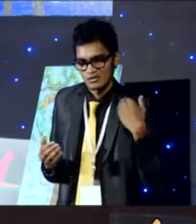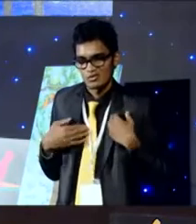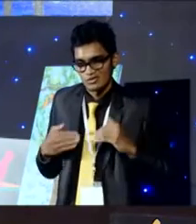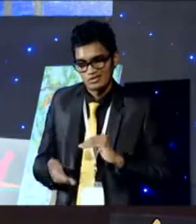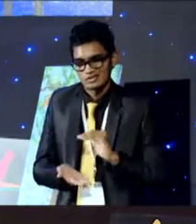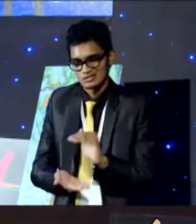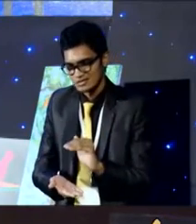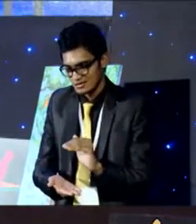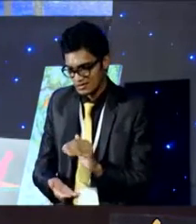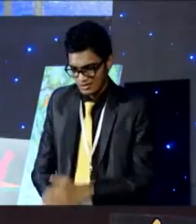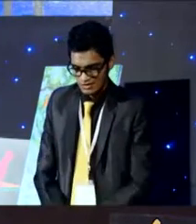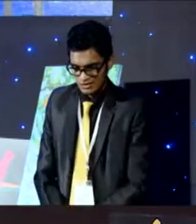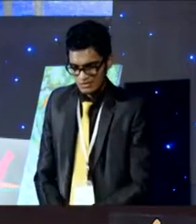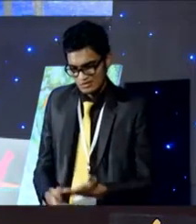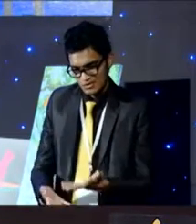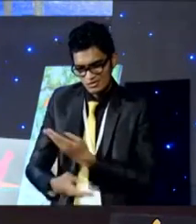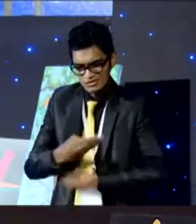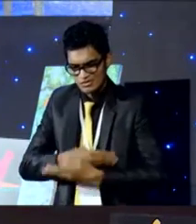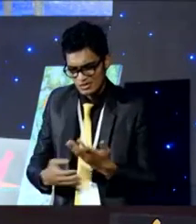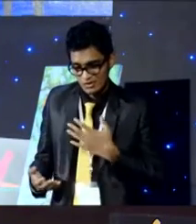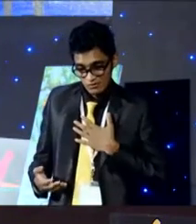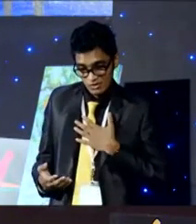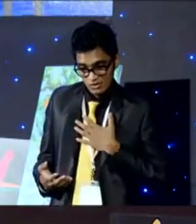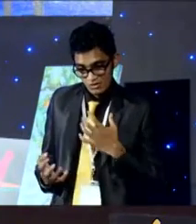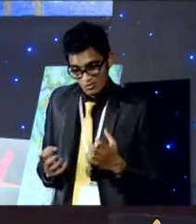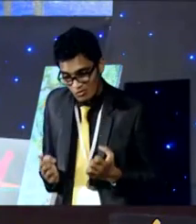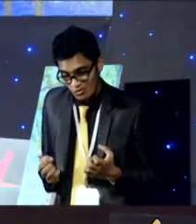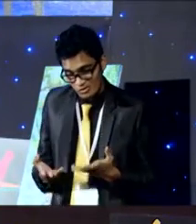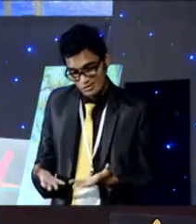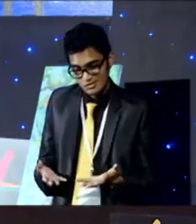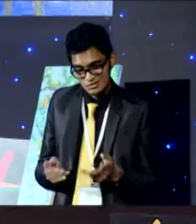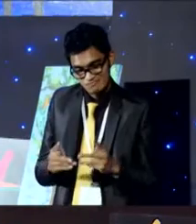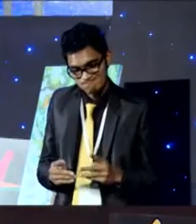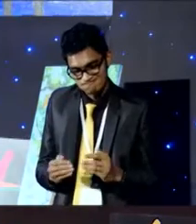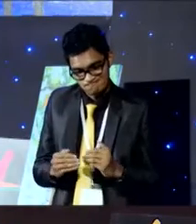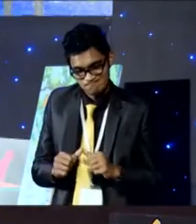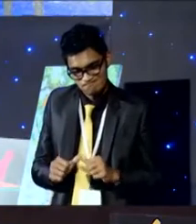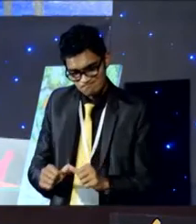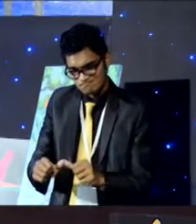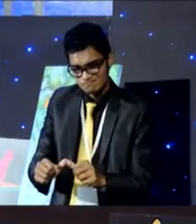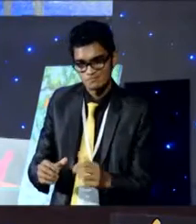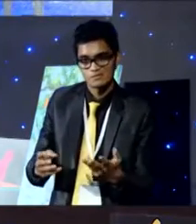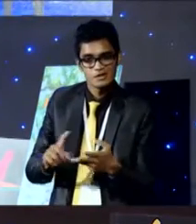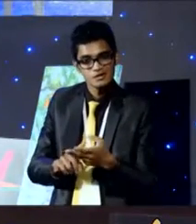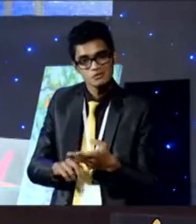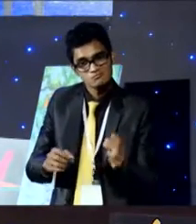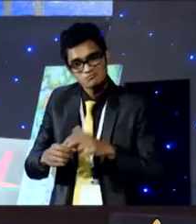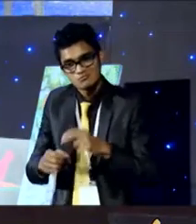children has any form of disability, how far we would go? We would move mountain, right? And we would make sure, we would do everything to make our